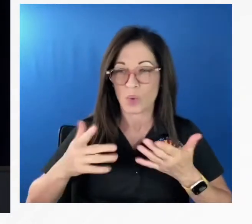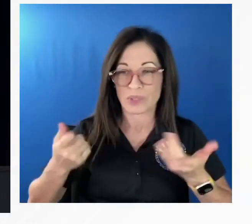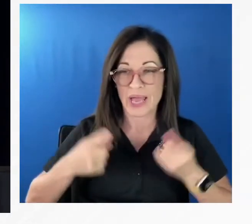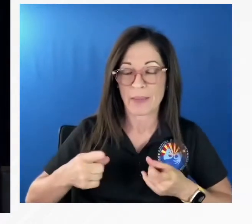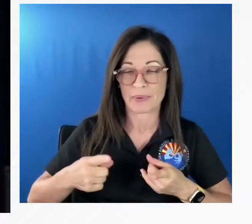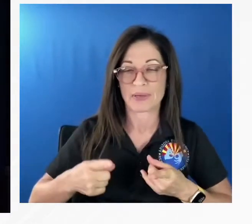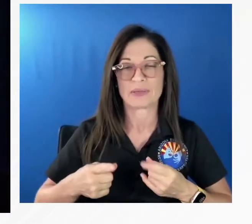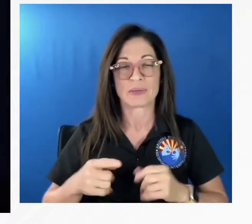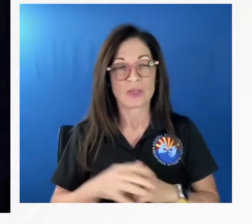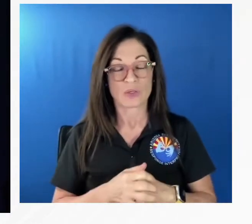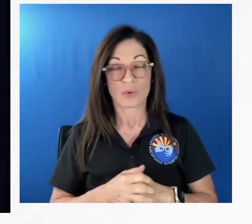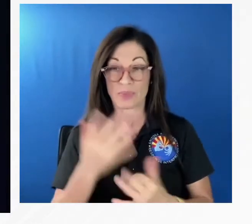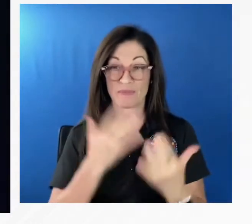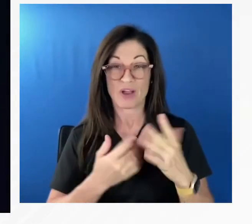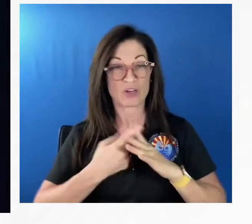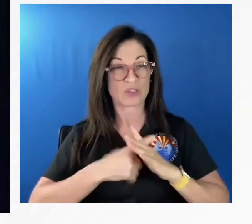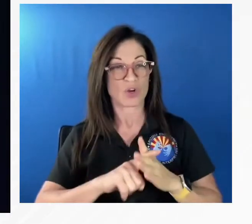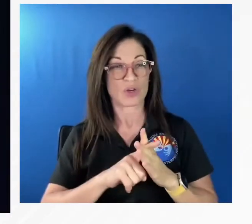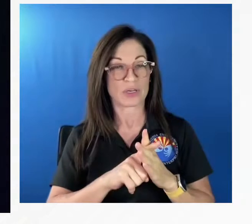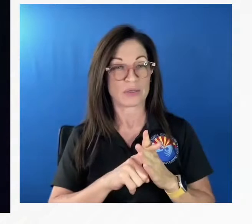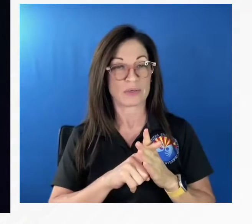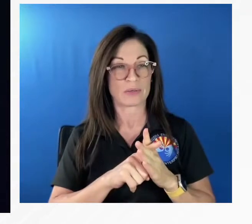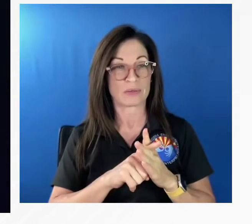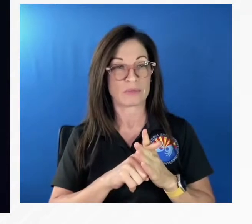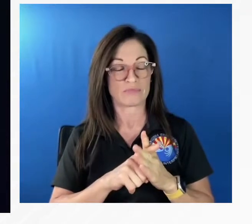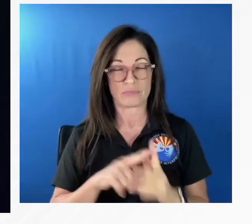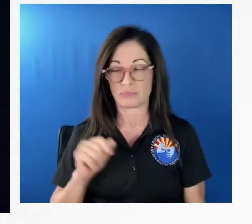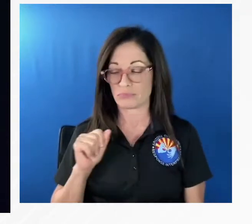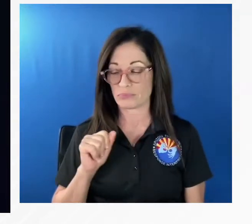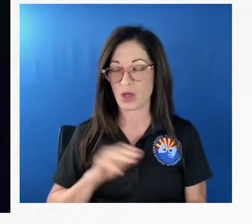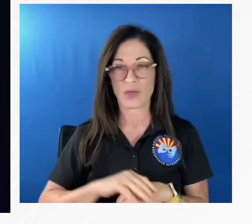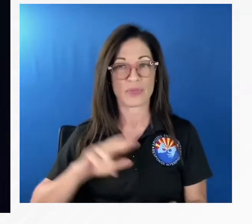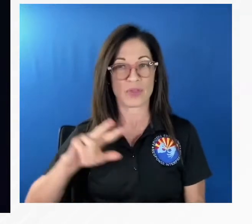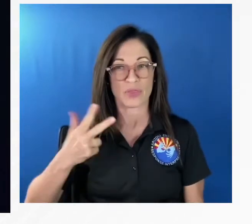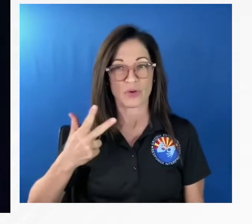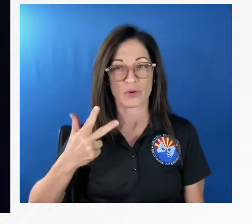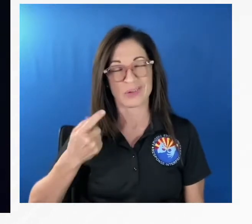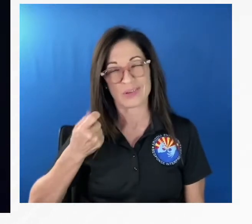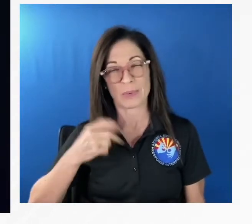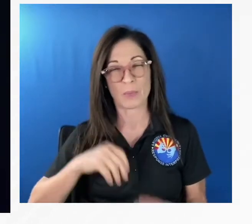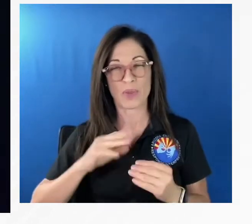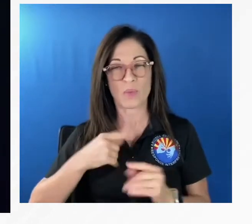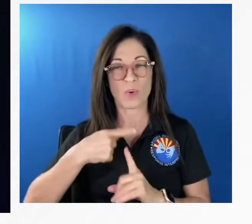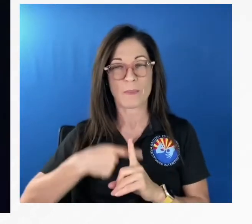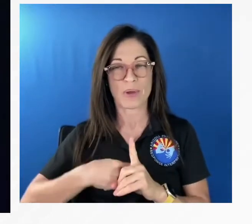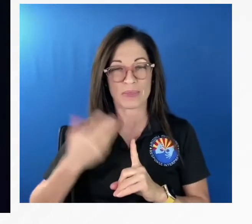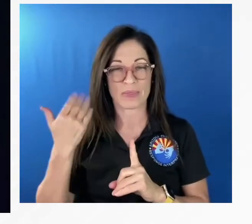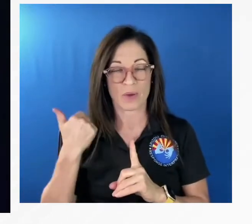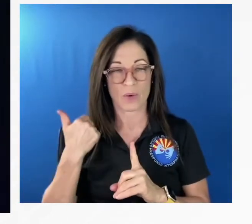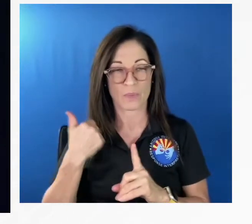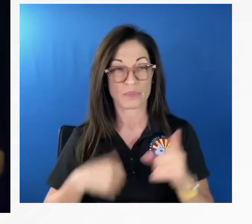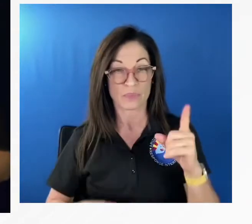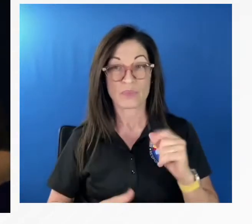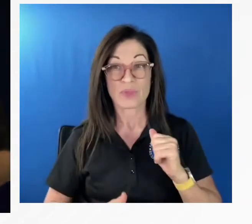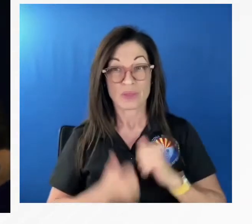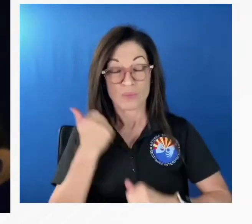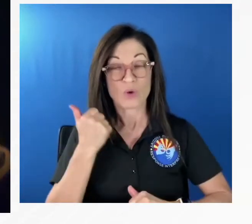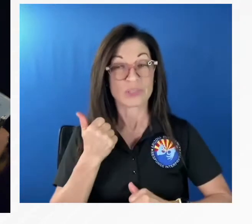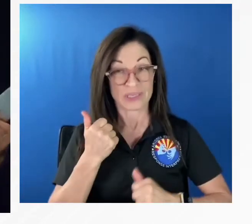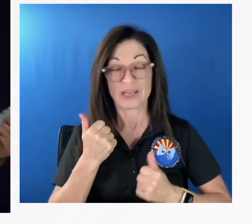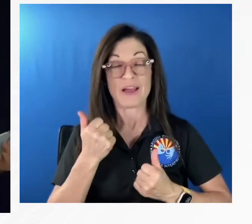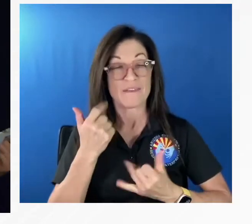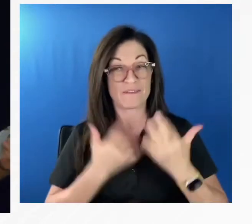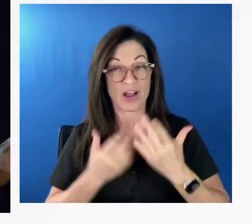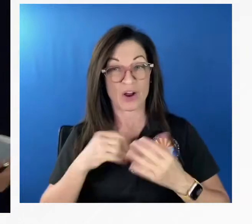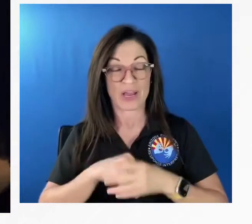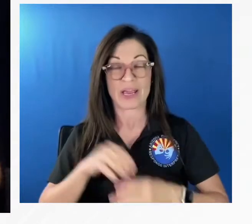on, the 3rd, so a little over a month ago. This is mostly a fuels-driven fire, which means